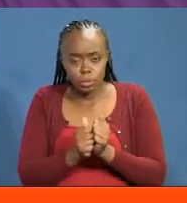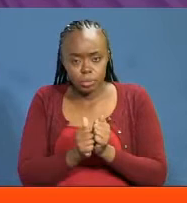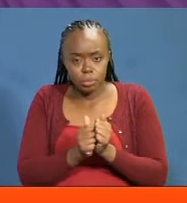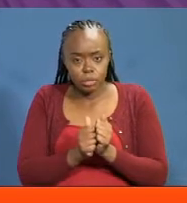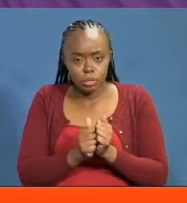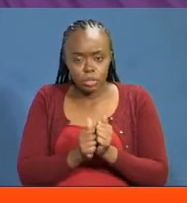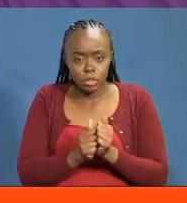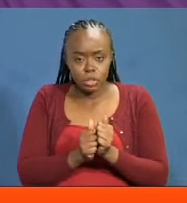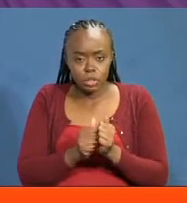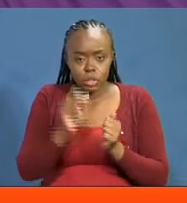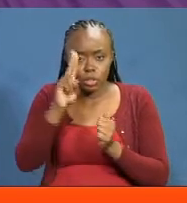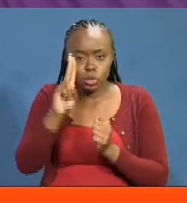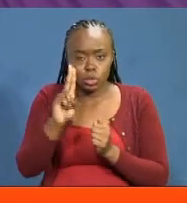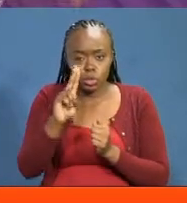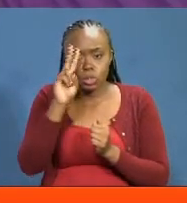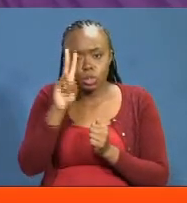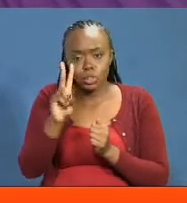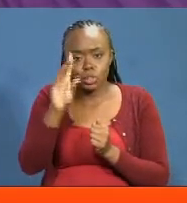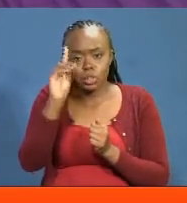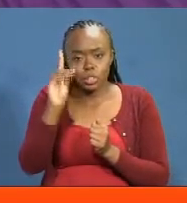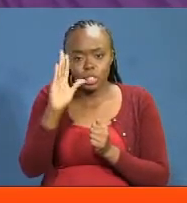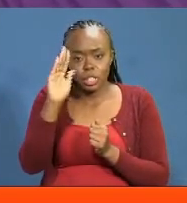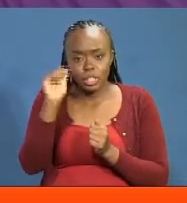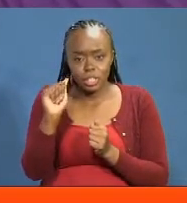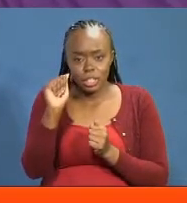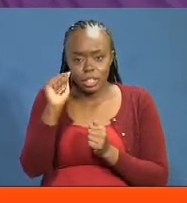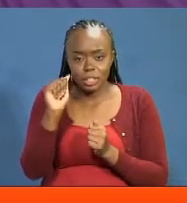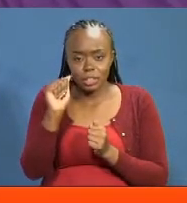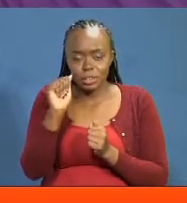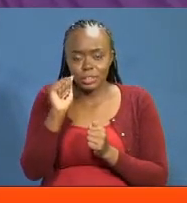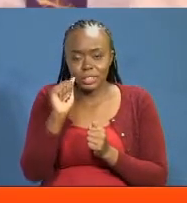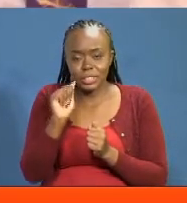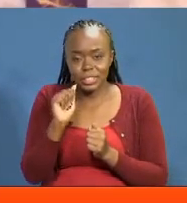ODA. UDA.